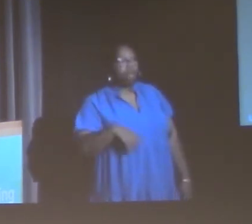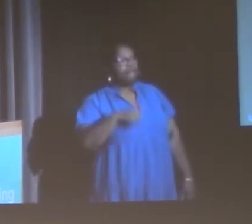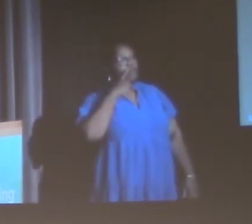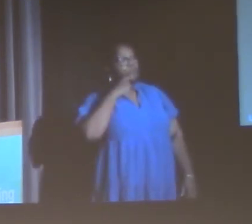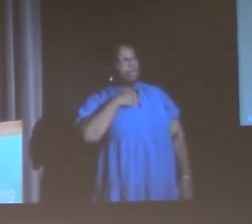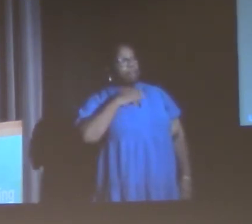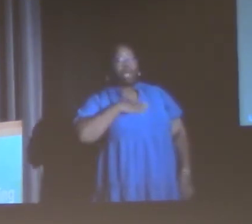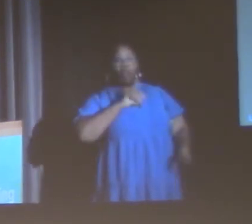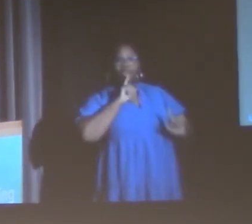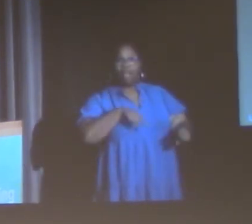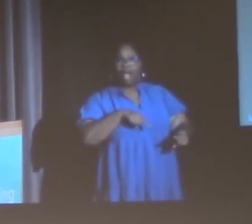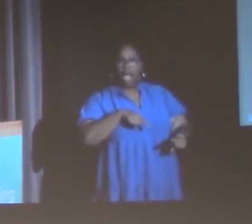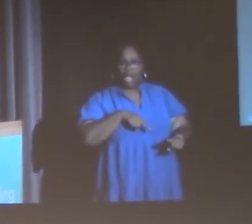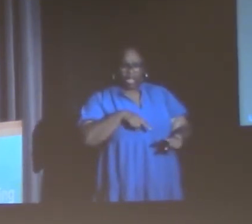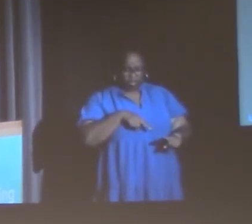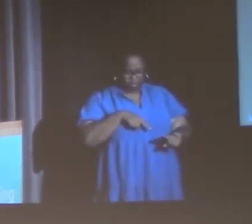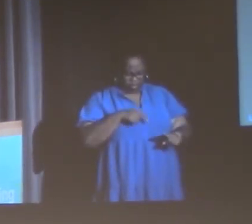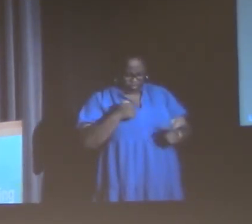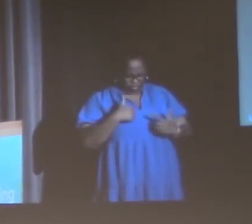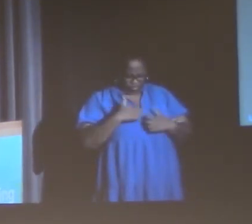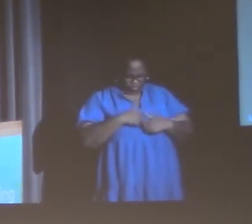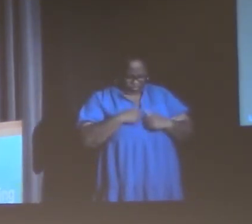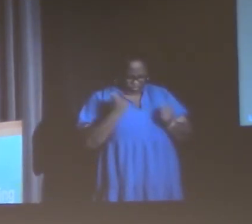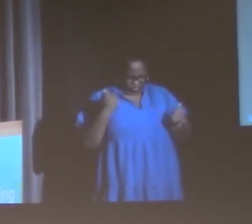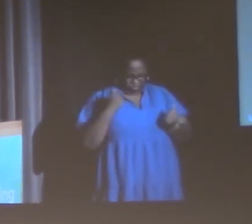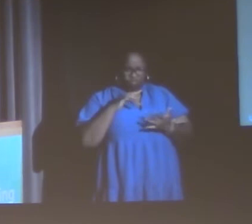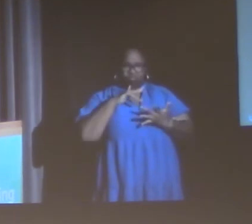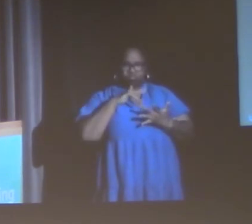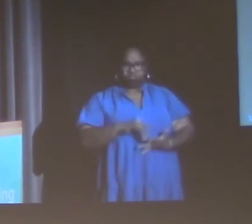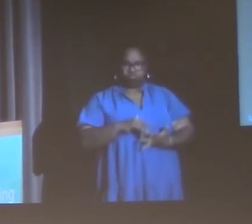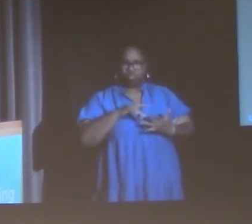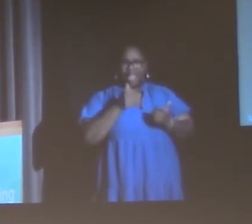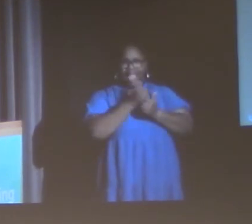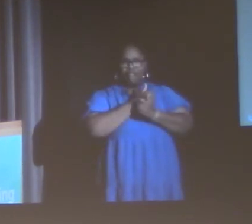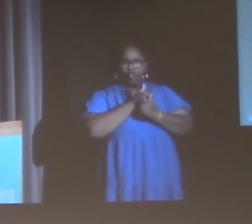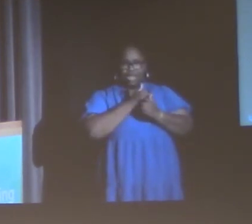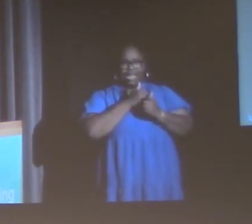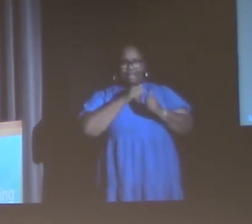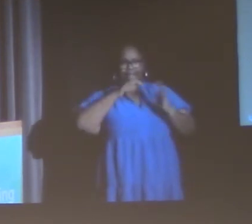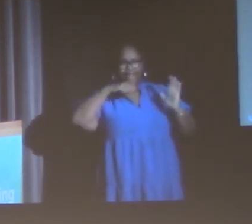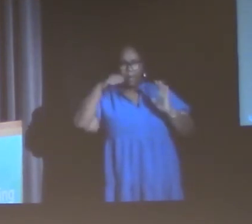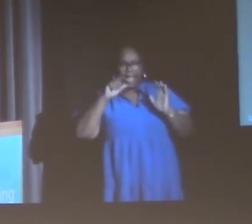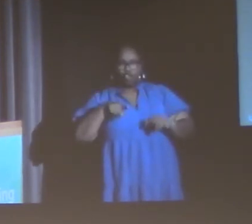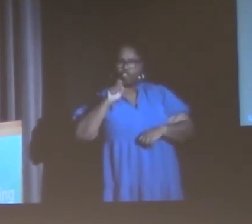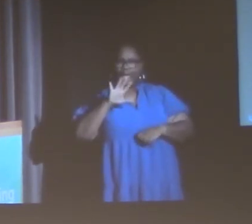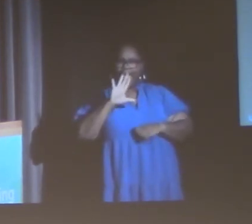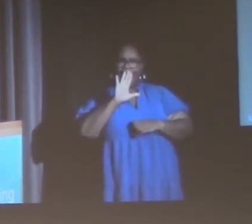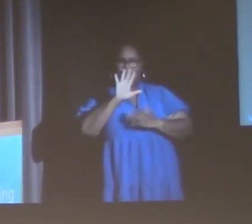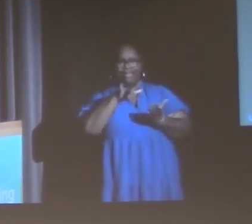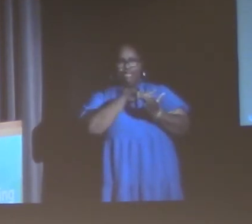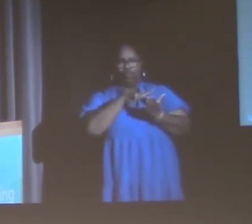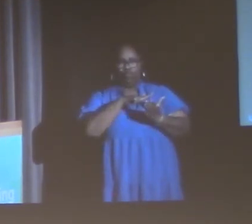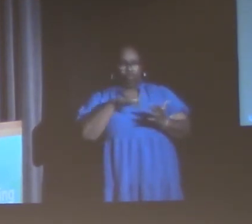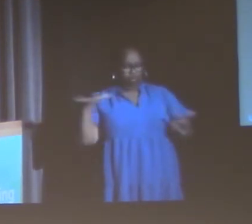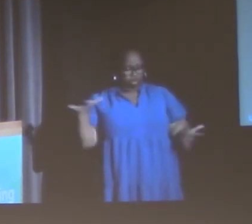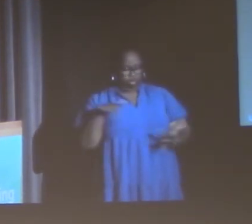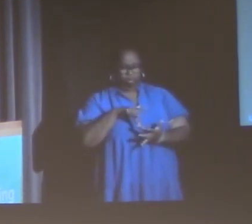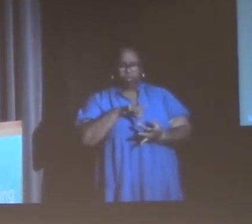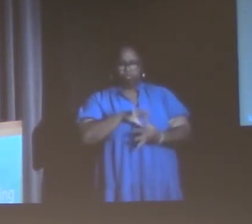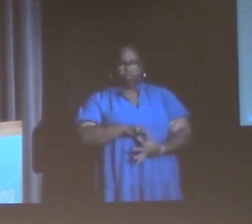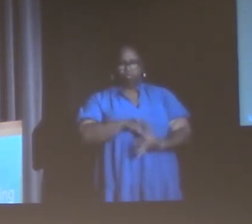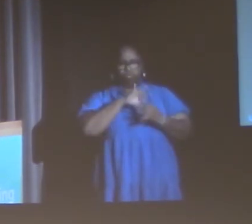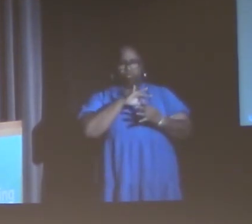my center of where my center, every film should have a center, every filmmaker should have that. And for me, it's like my relationship to